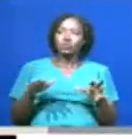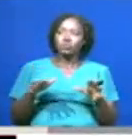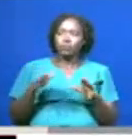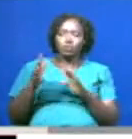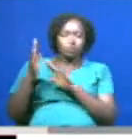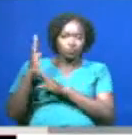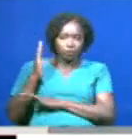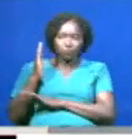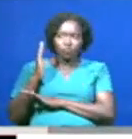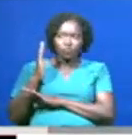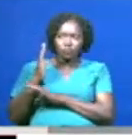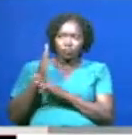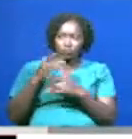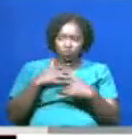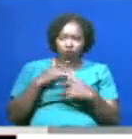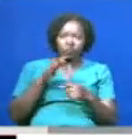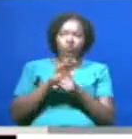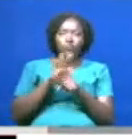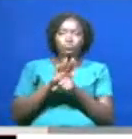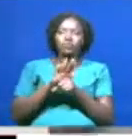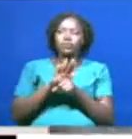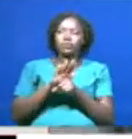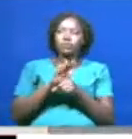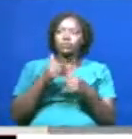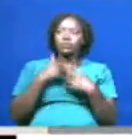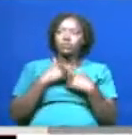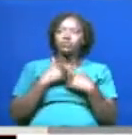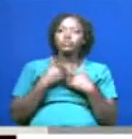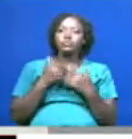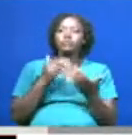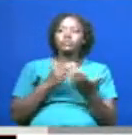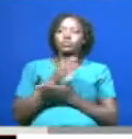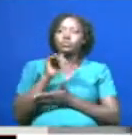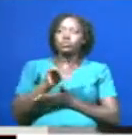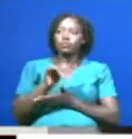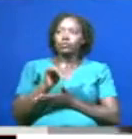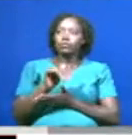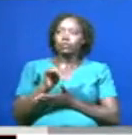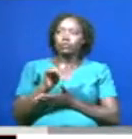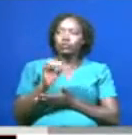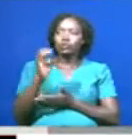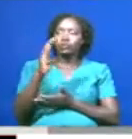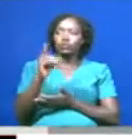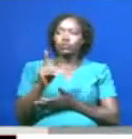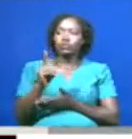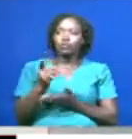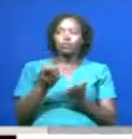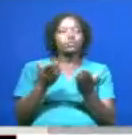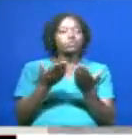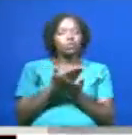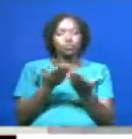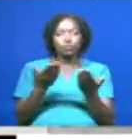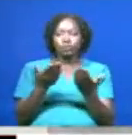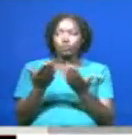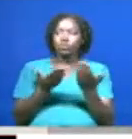very keen interest in ensuring that the business district is kept safe. The businesses have been closed since 9 a.m. We